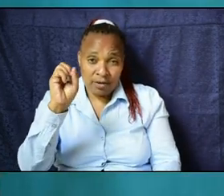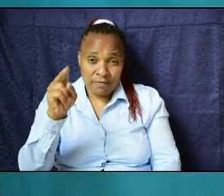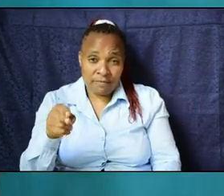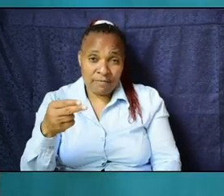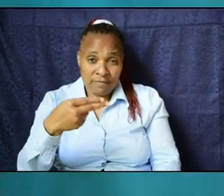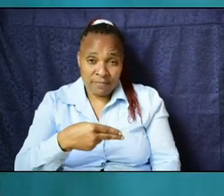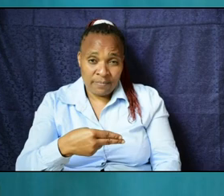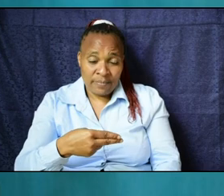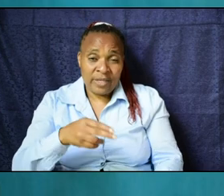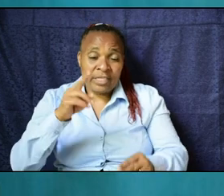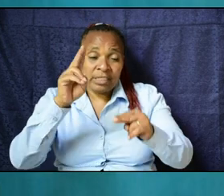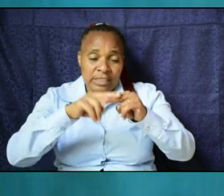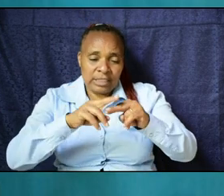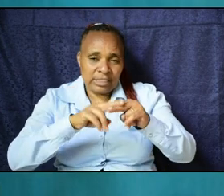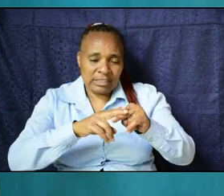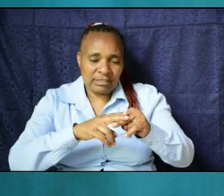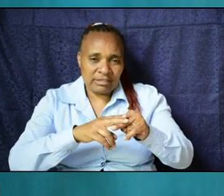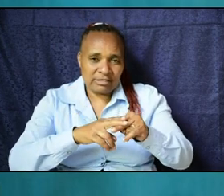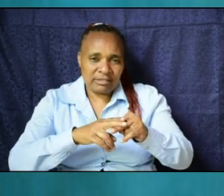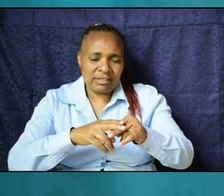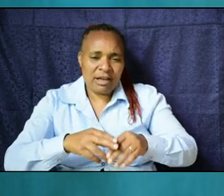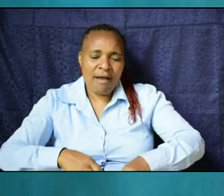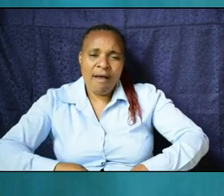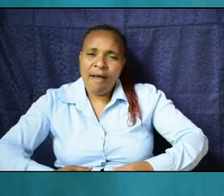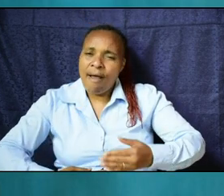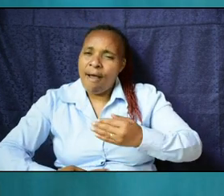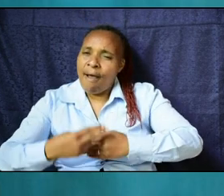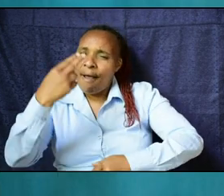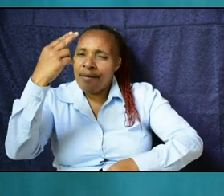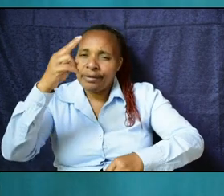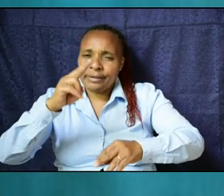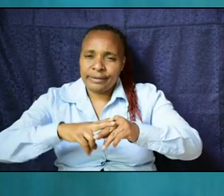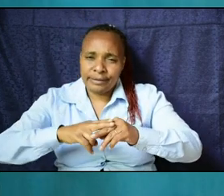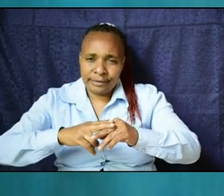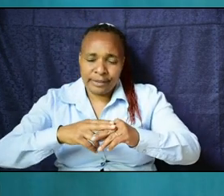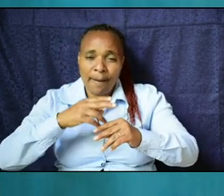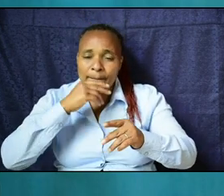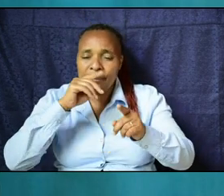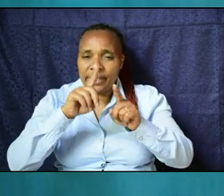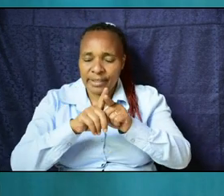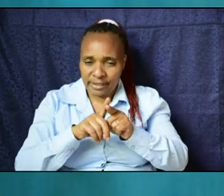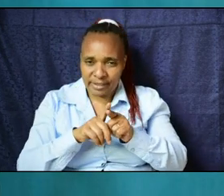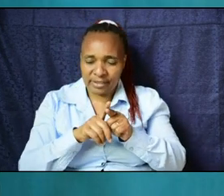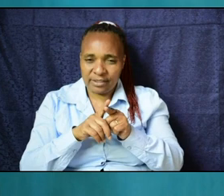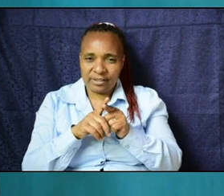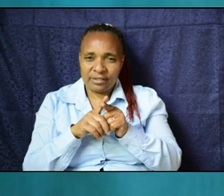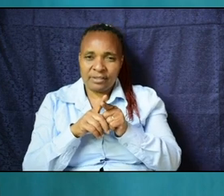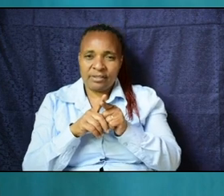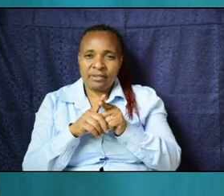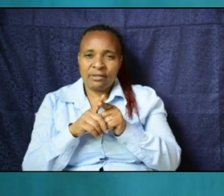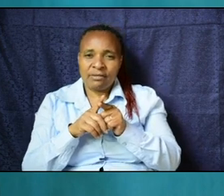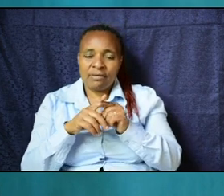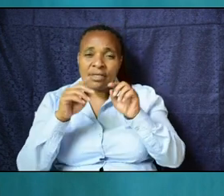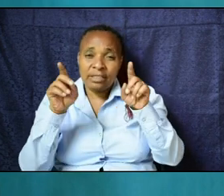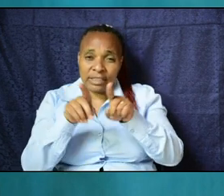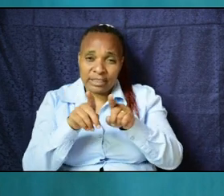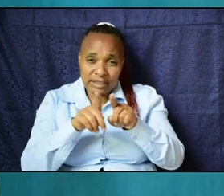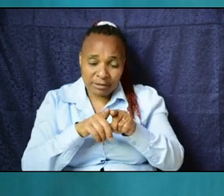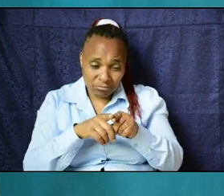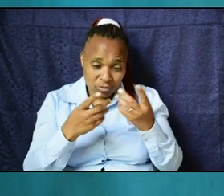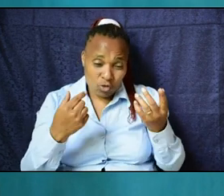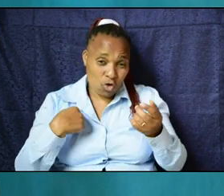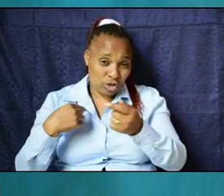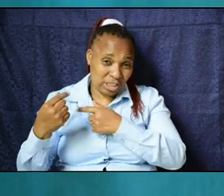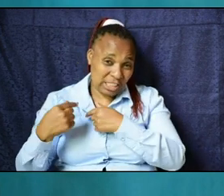sitting at his seat, very supreme high. And his brothers, they can as well be regarded